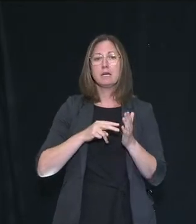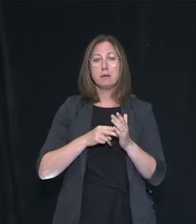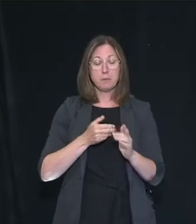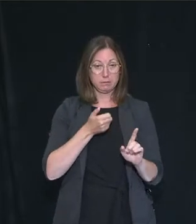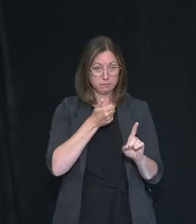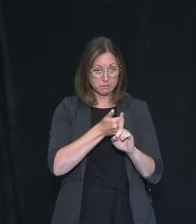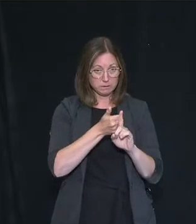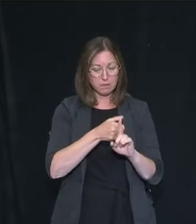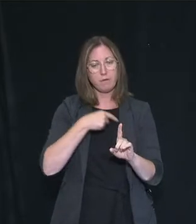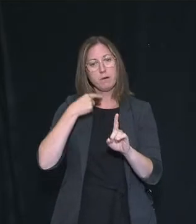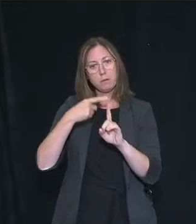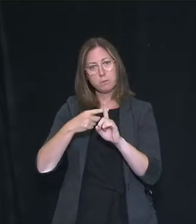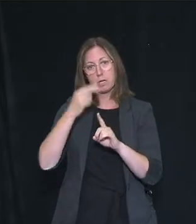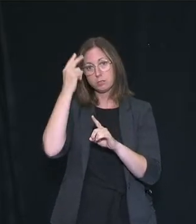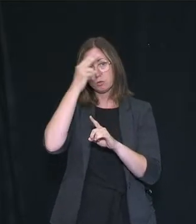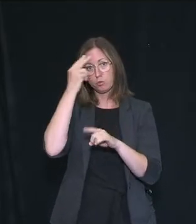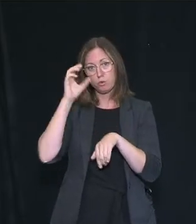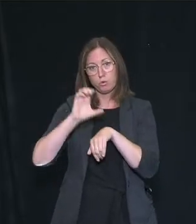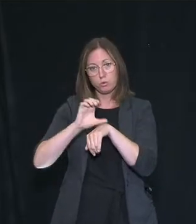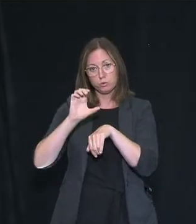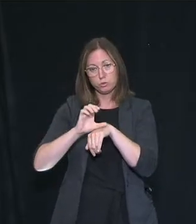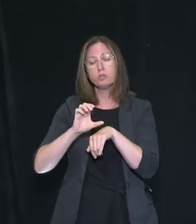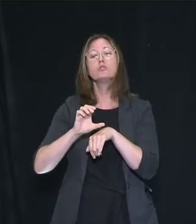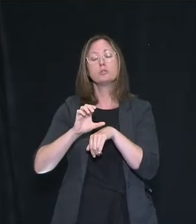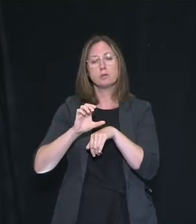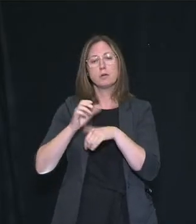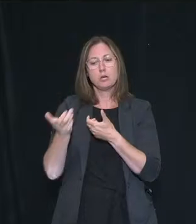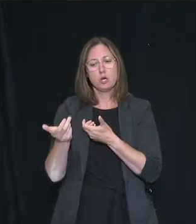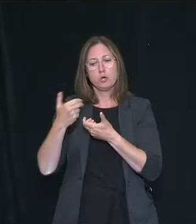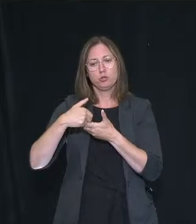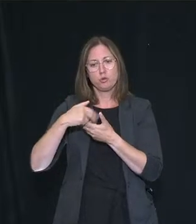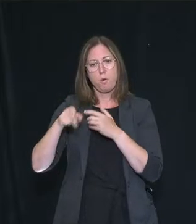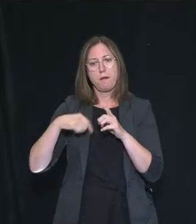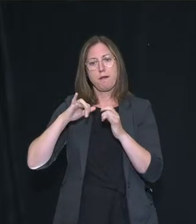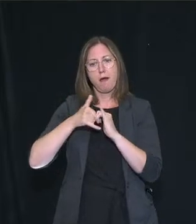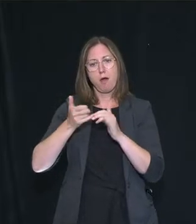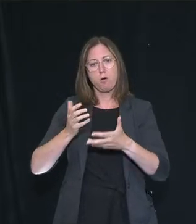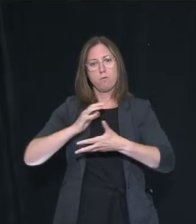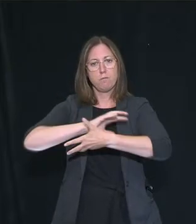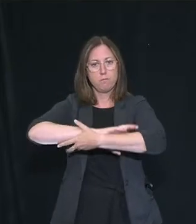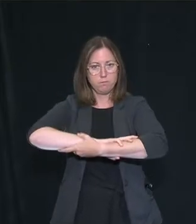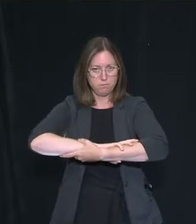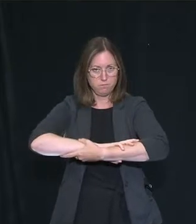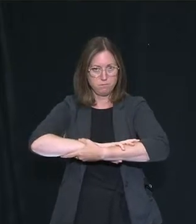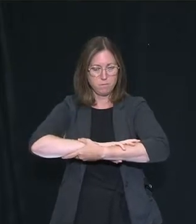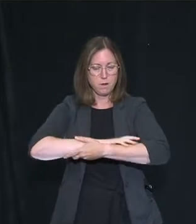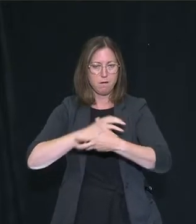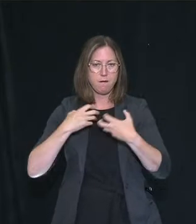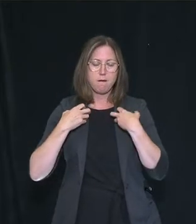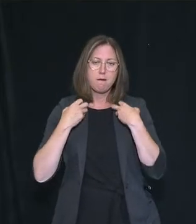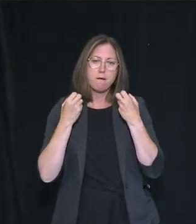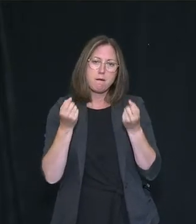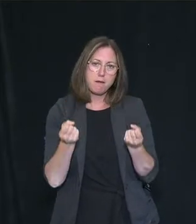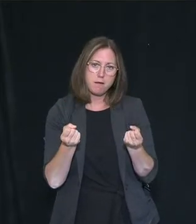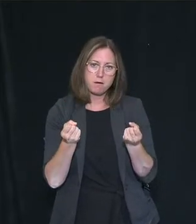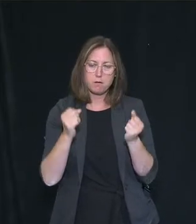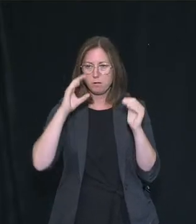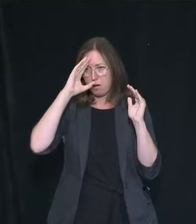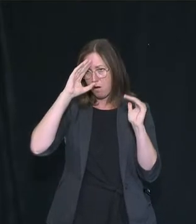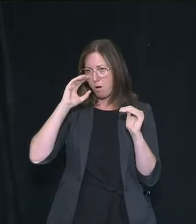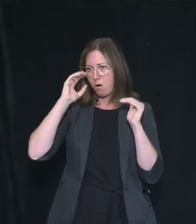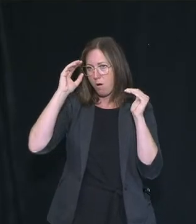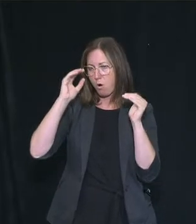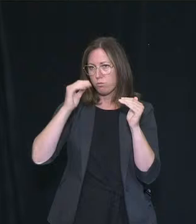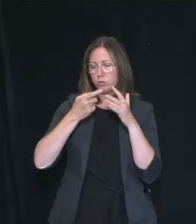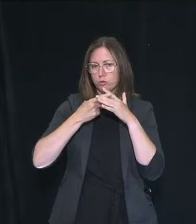Roman Catholic Church are joining us on our path of reconciliation, healing, hope, and